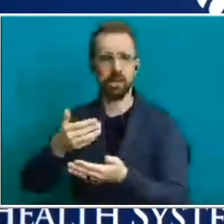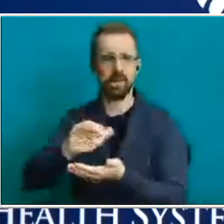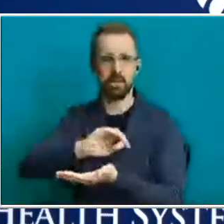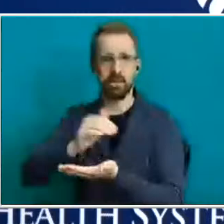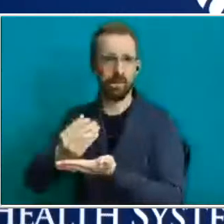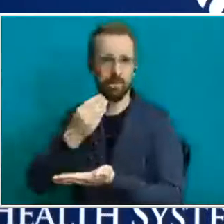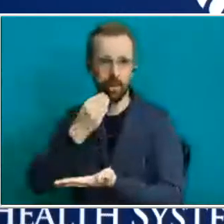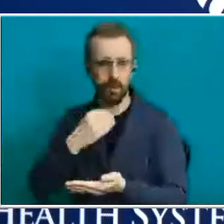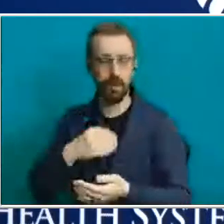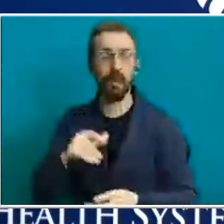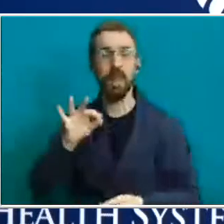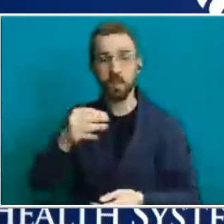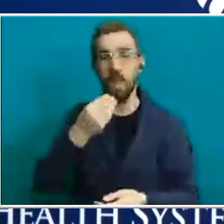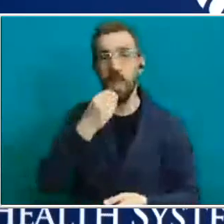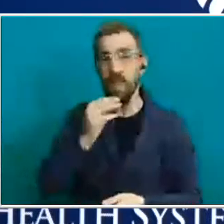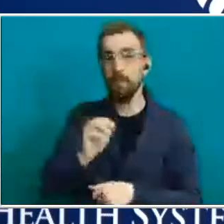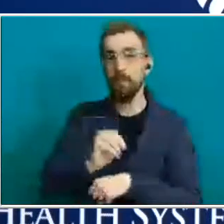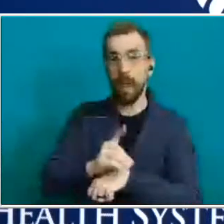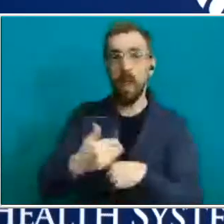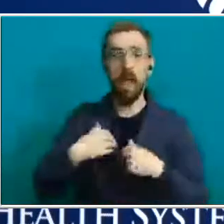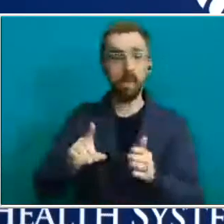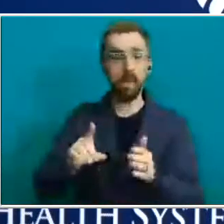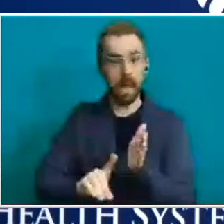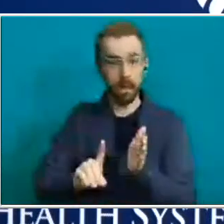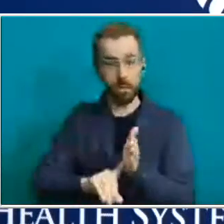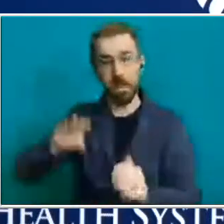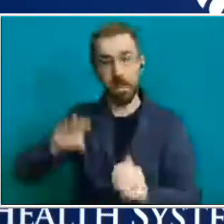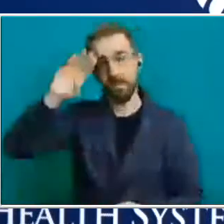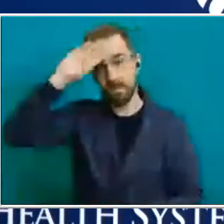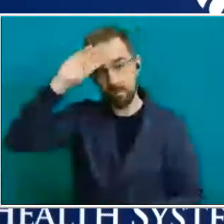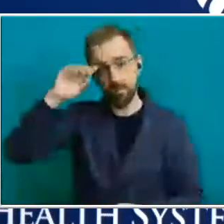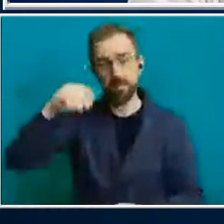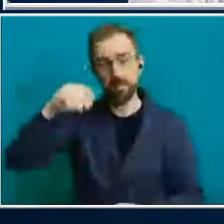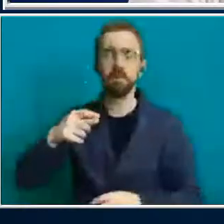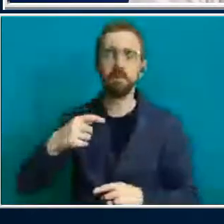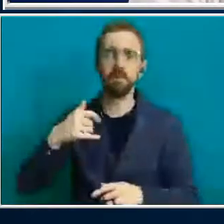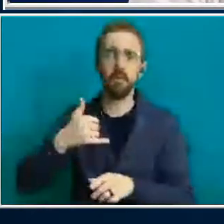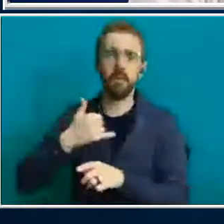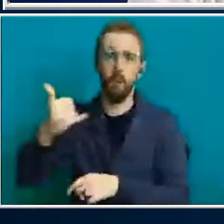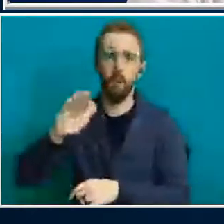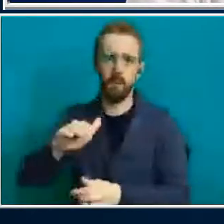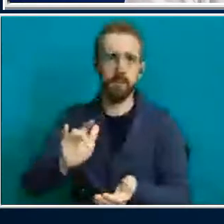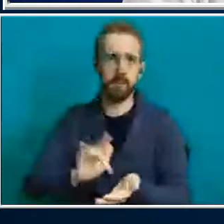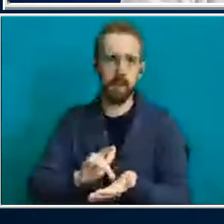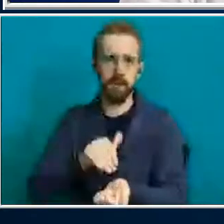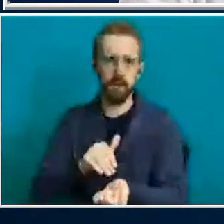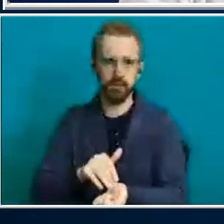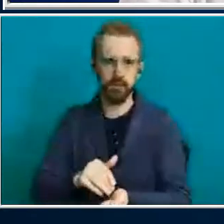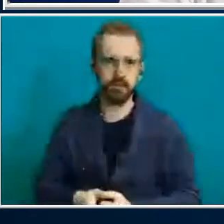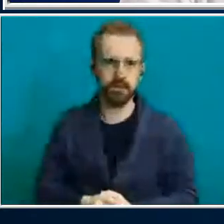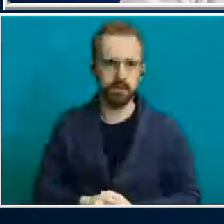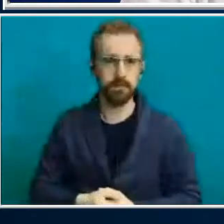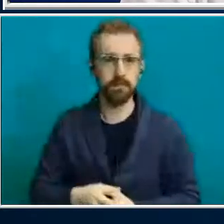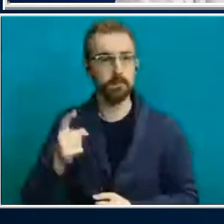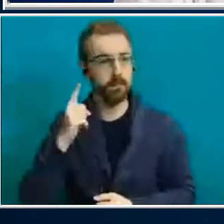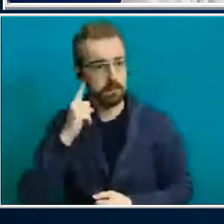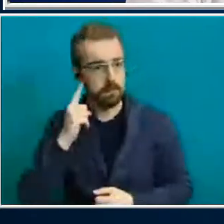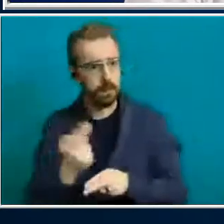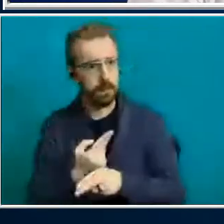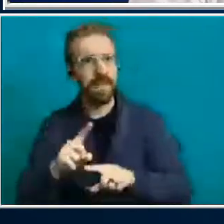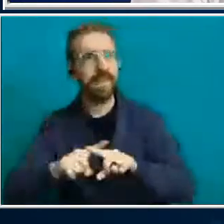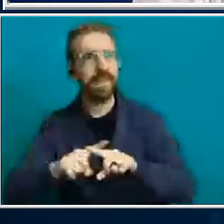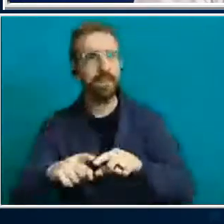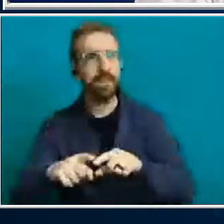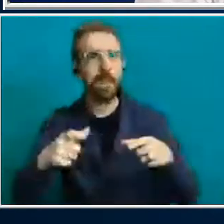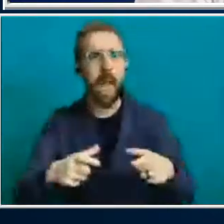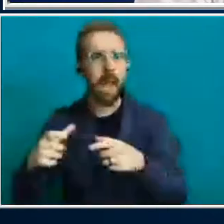the symptoms of diarrhea and fever, please contact your medical professional. Okay, well, Stu in my ears said they apparently use different patties, is what they said. So